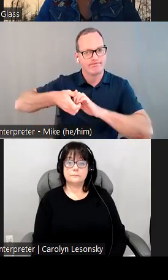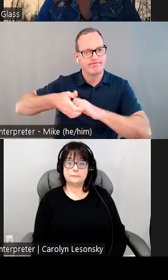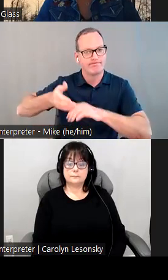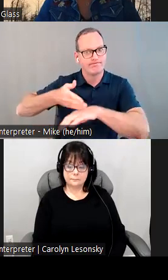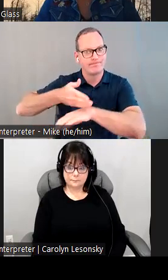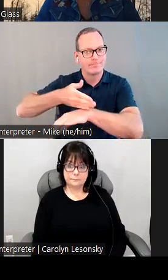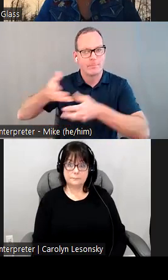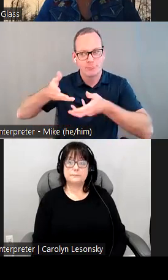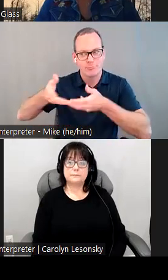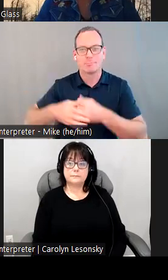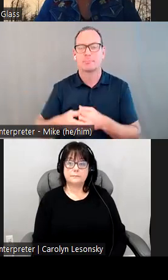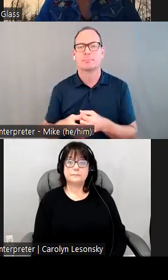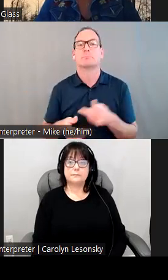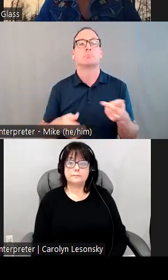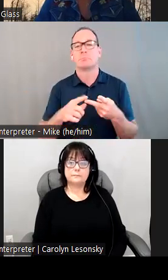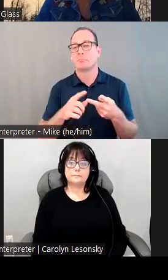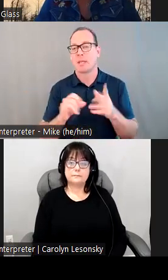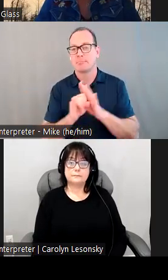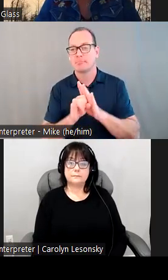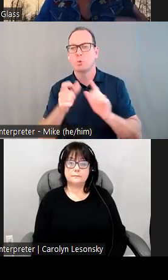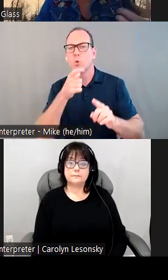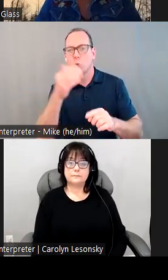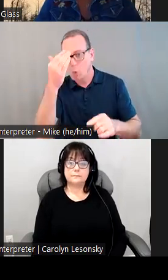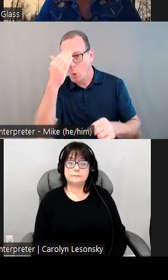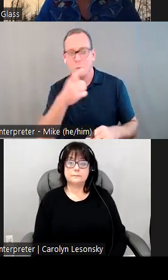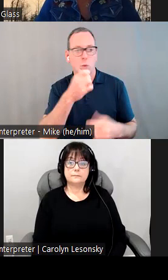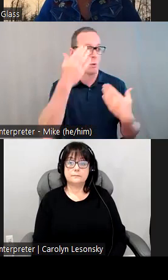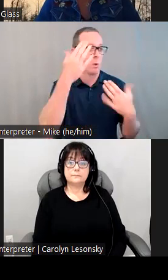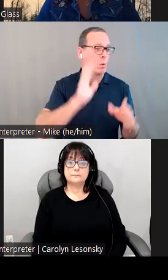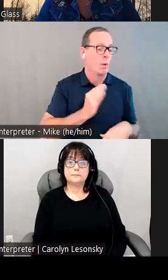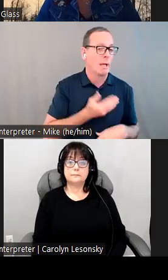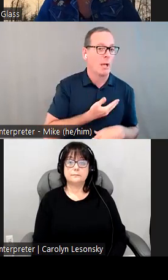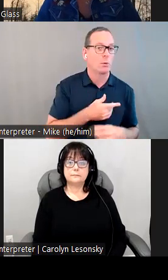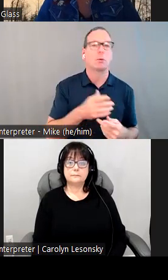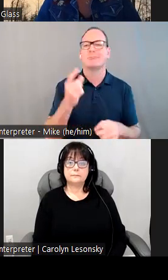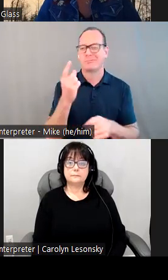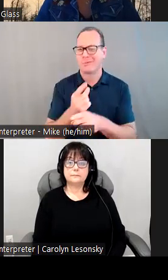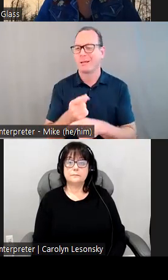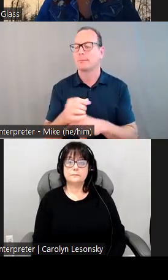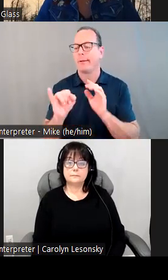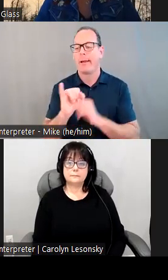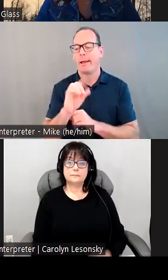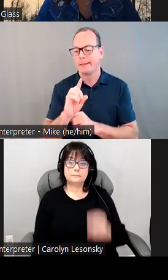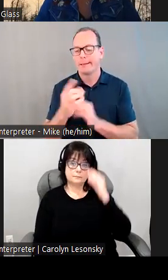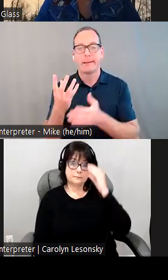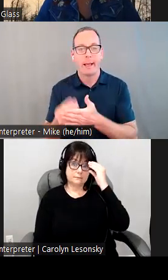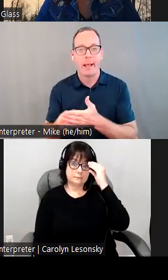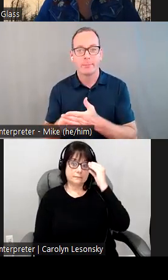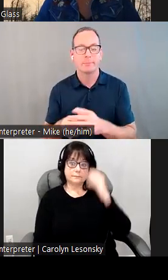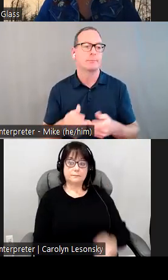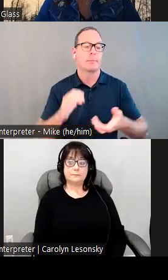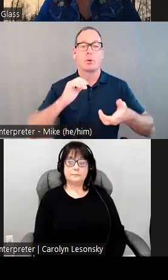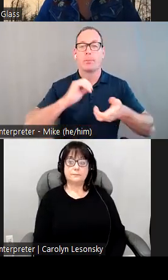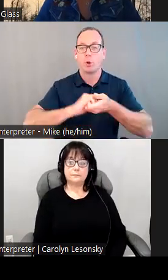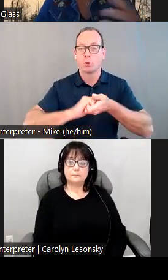Gives you an idea of what agencies know or don't know about your programs. Exactly. ID gaps. Tell us where partnerships are strong and where they're